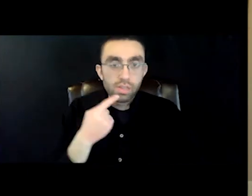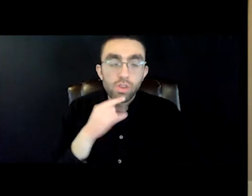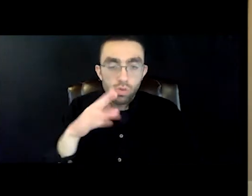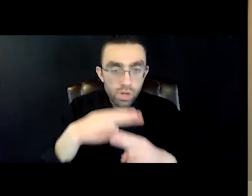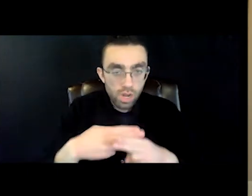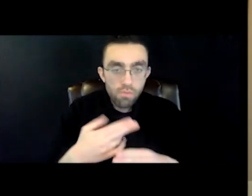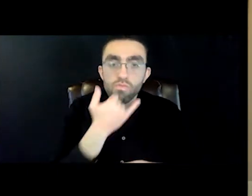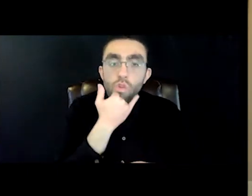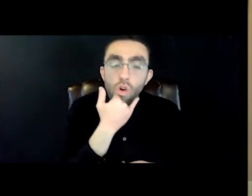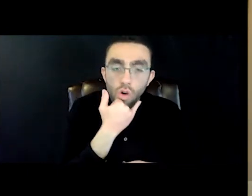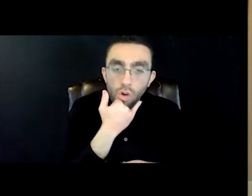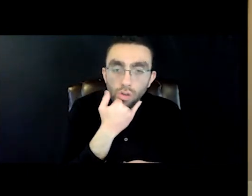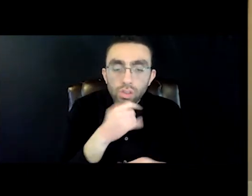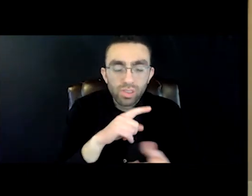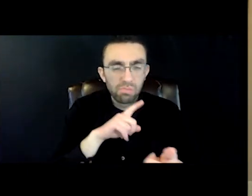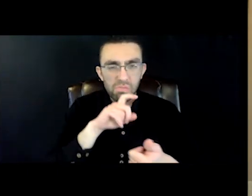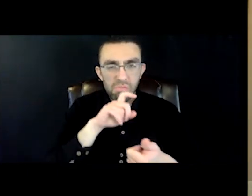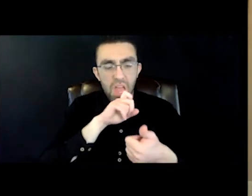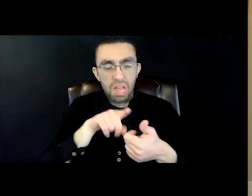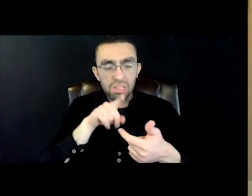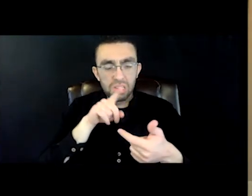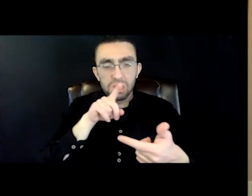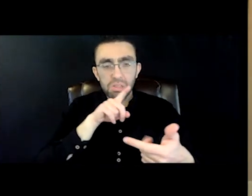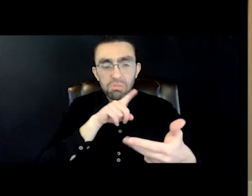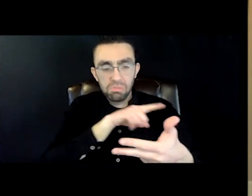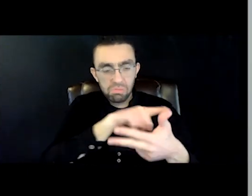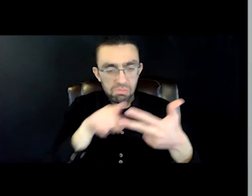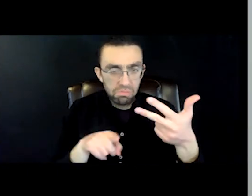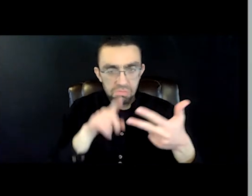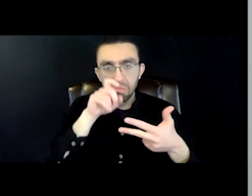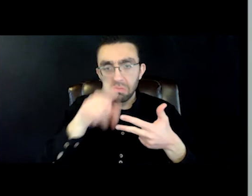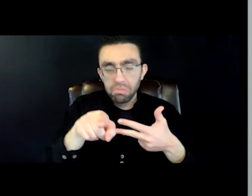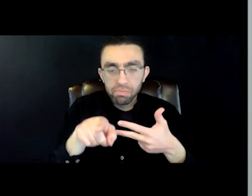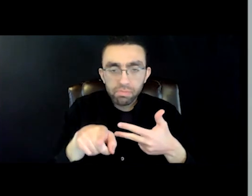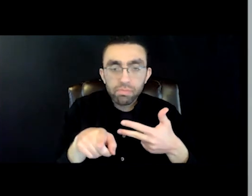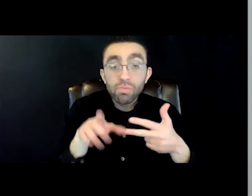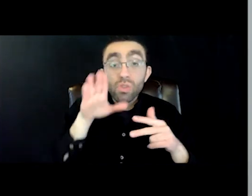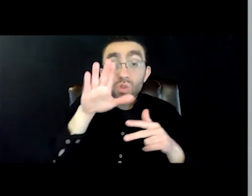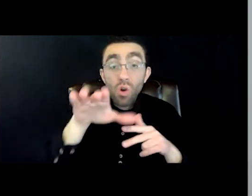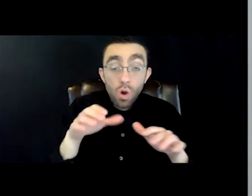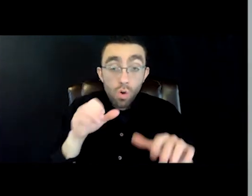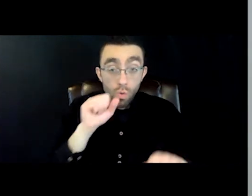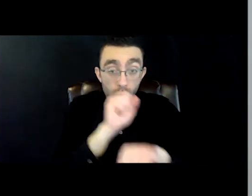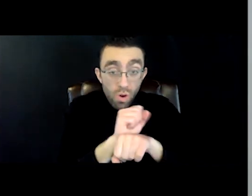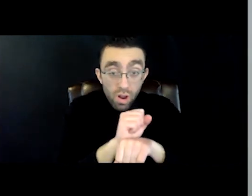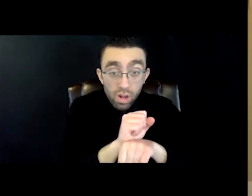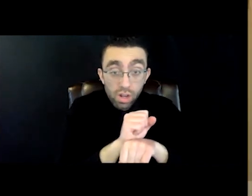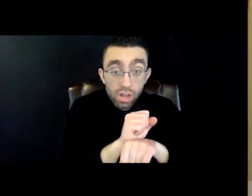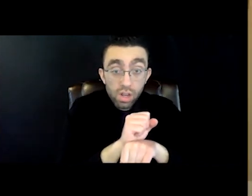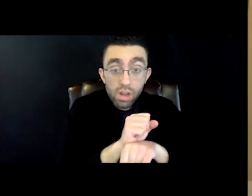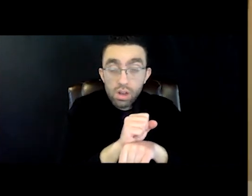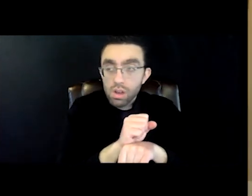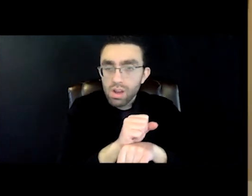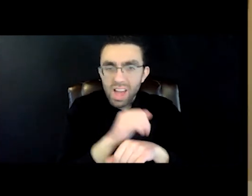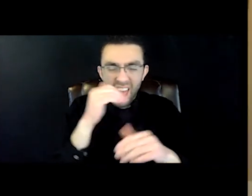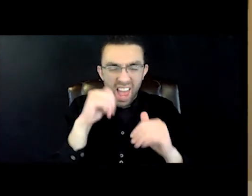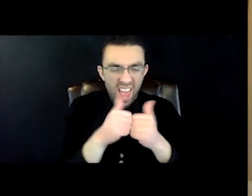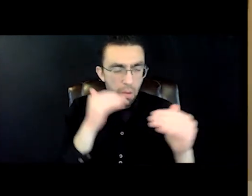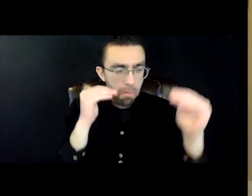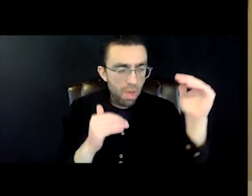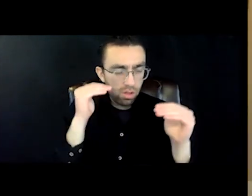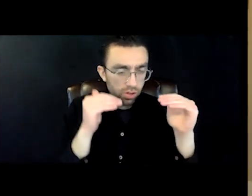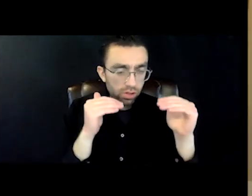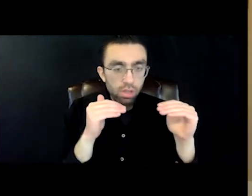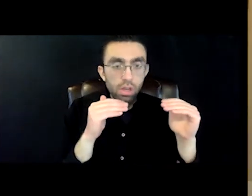folks. In your activism, how do you all balance between developing hope for a just future, but also raising